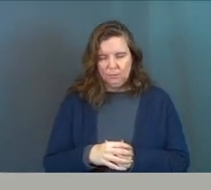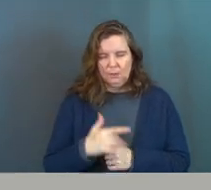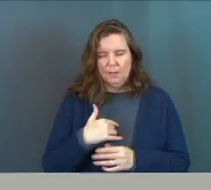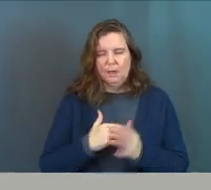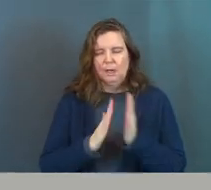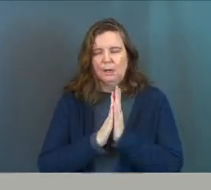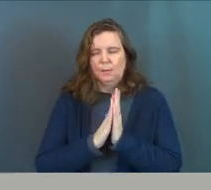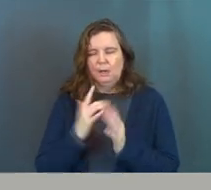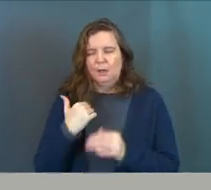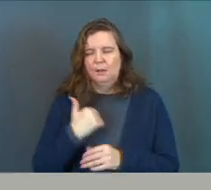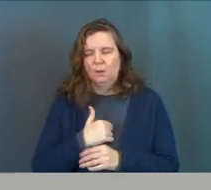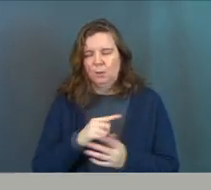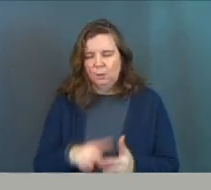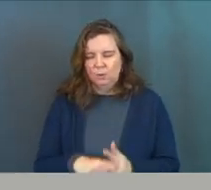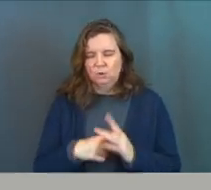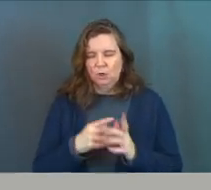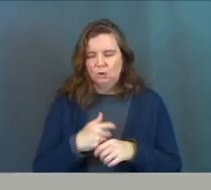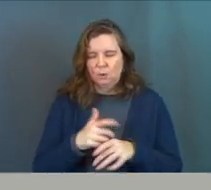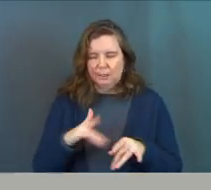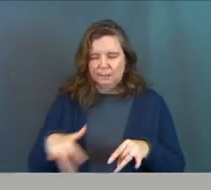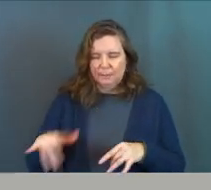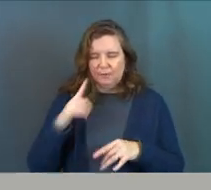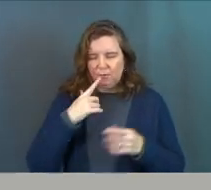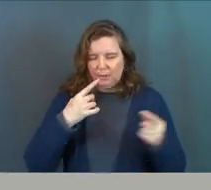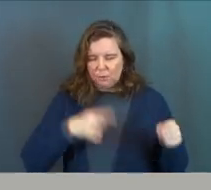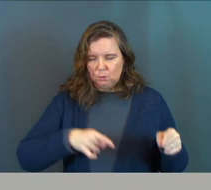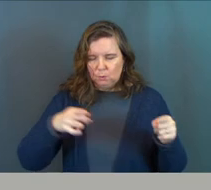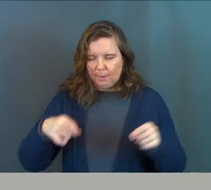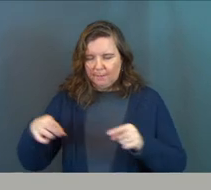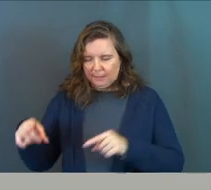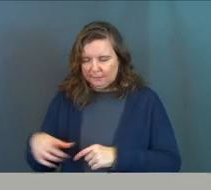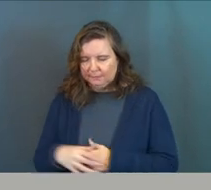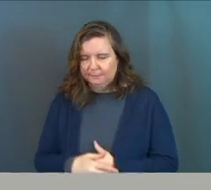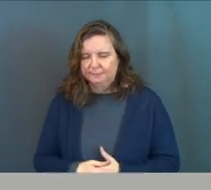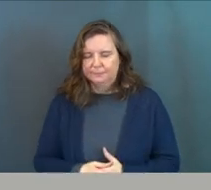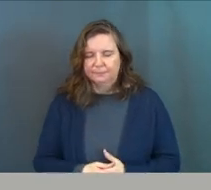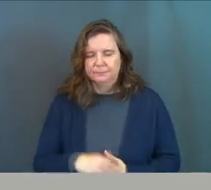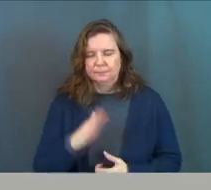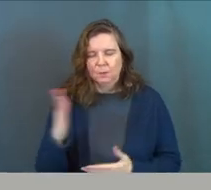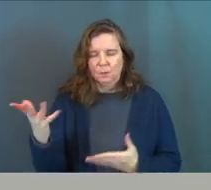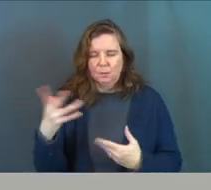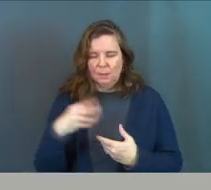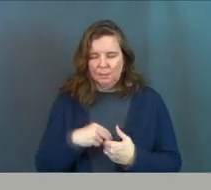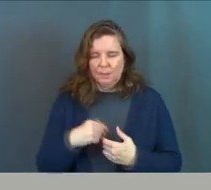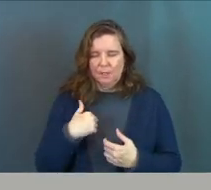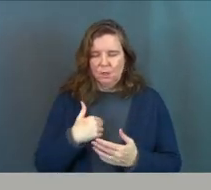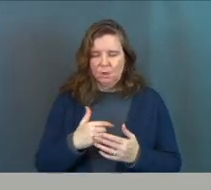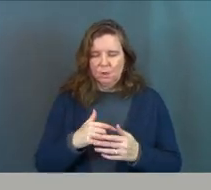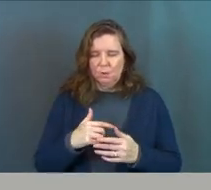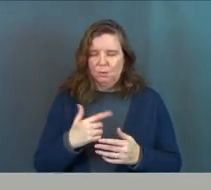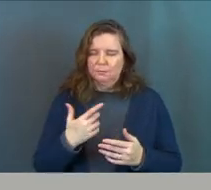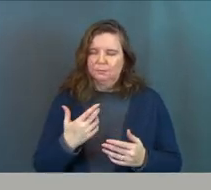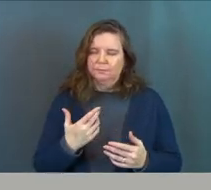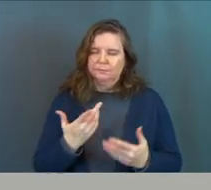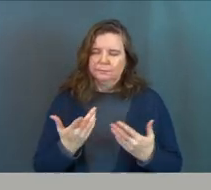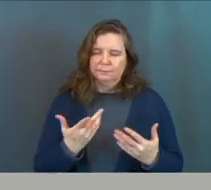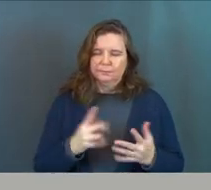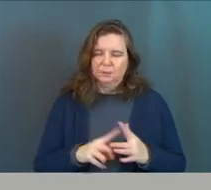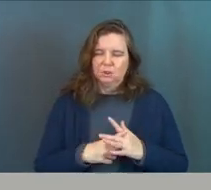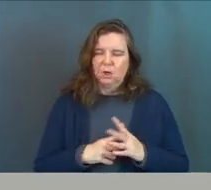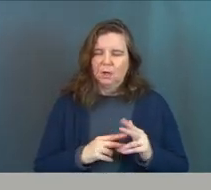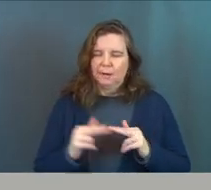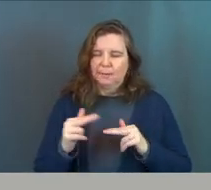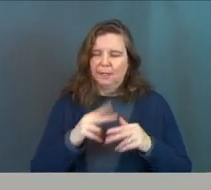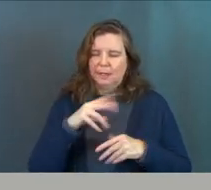And I pray that we would start to create space for that to happen. God, would you come in and would you just practically